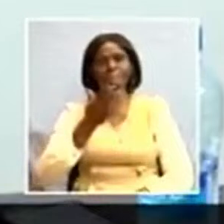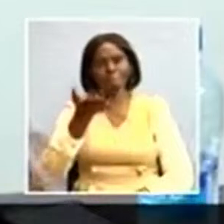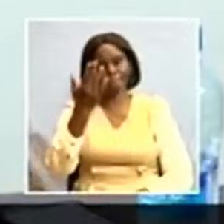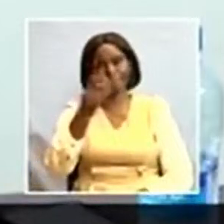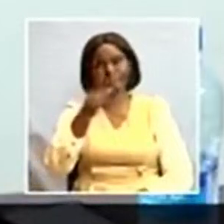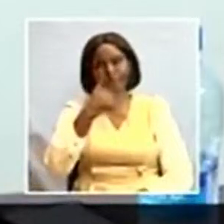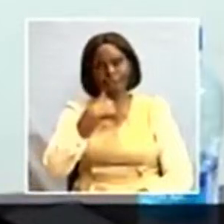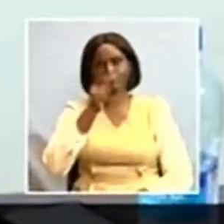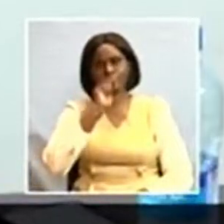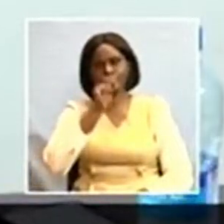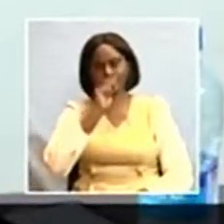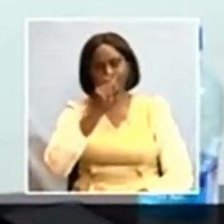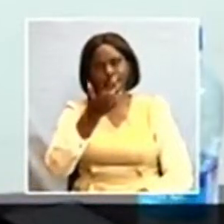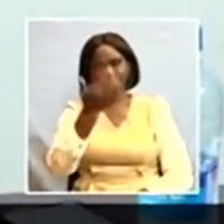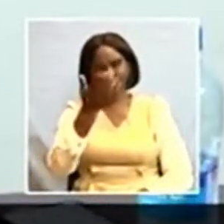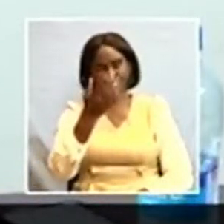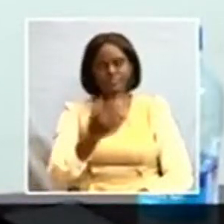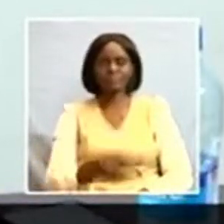the microphone. Yes.